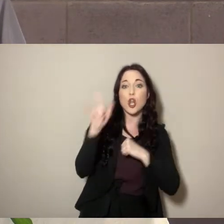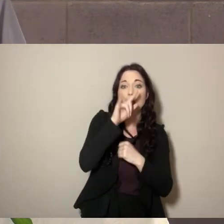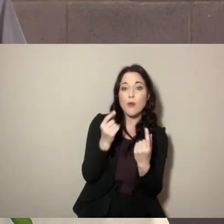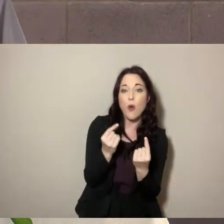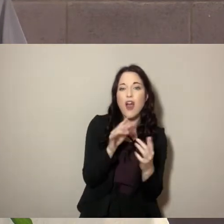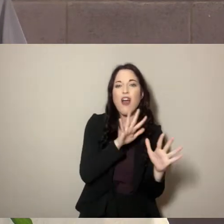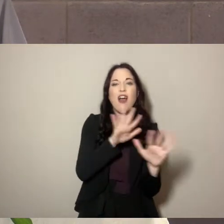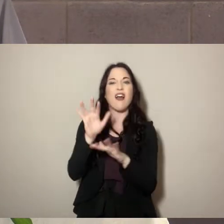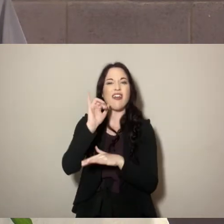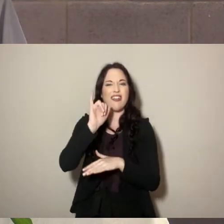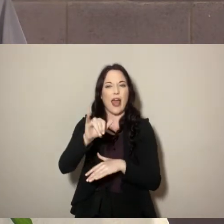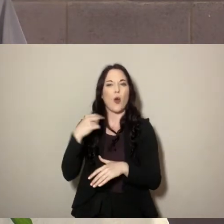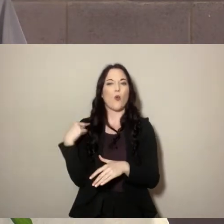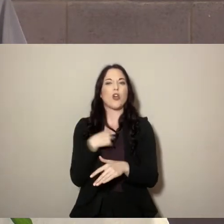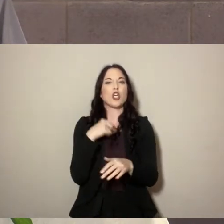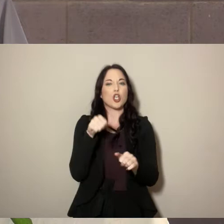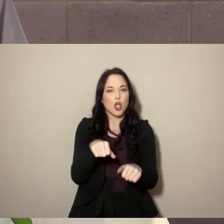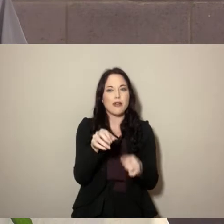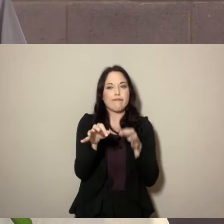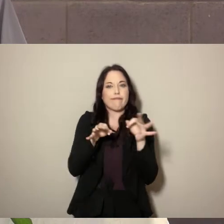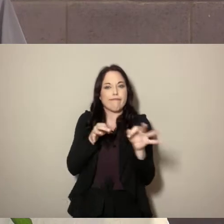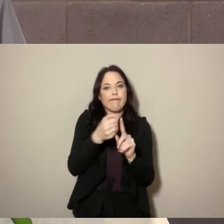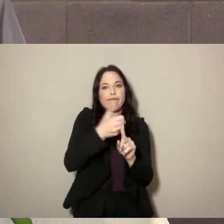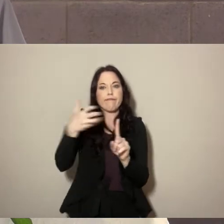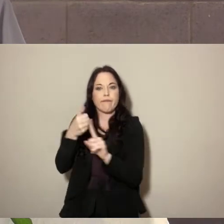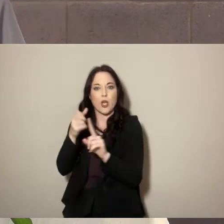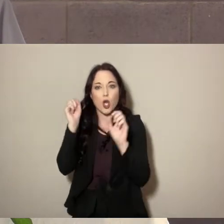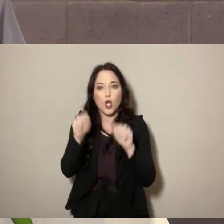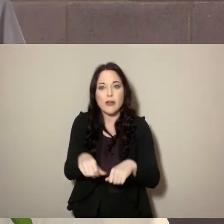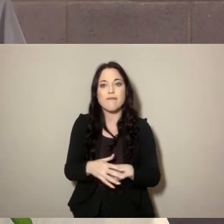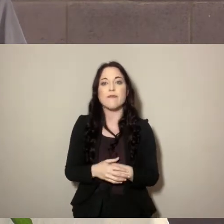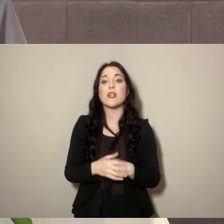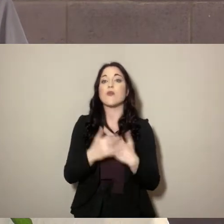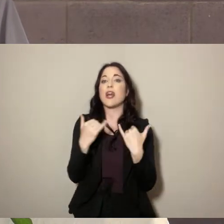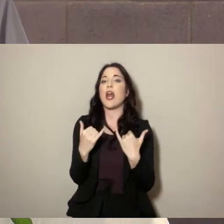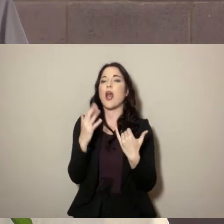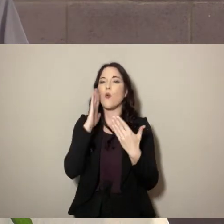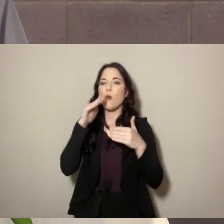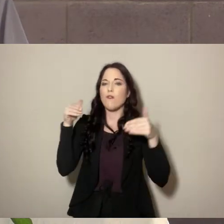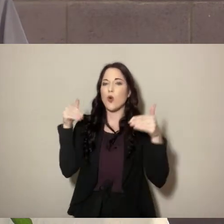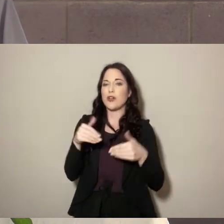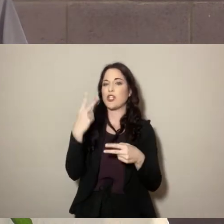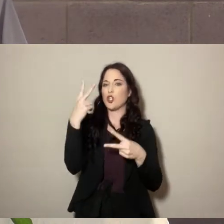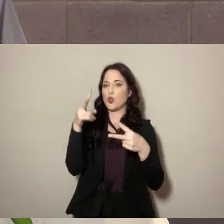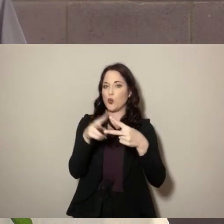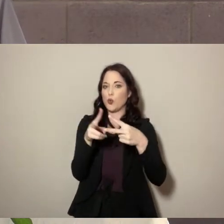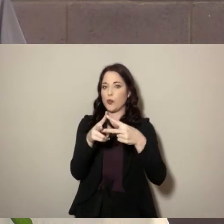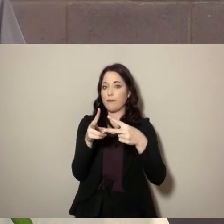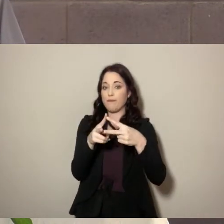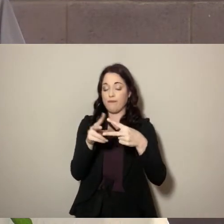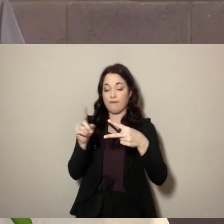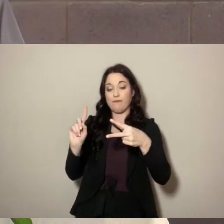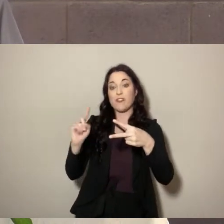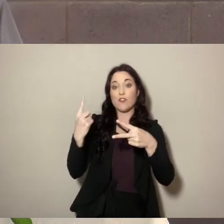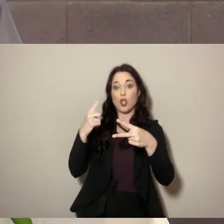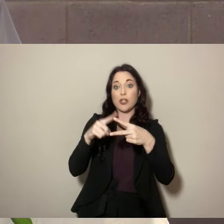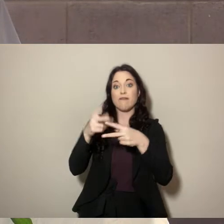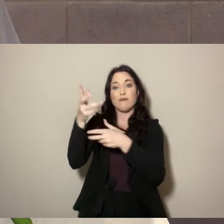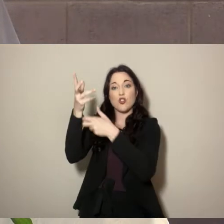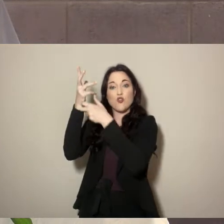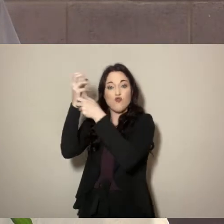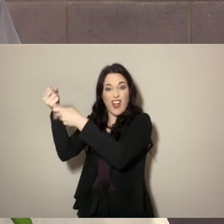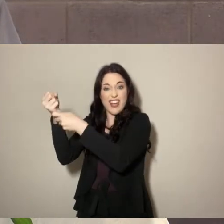two foundations. First of all, the foundation of trust. In the Sermon on the